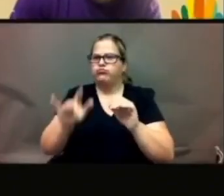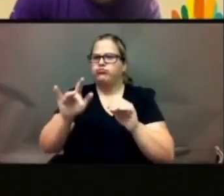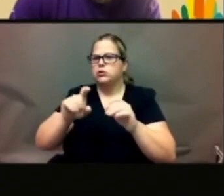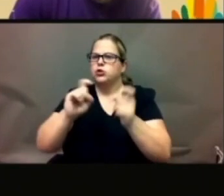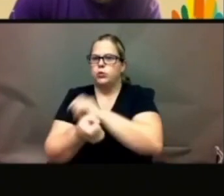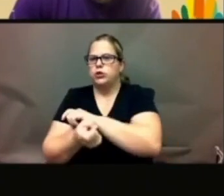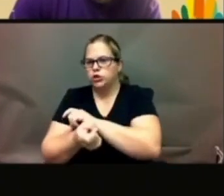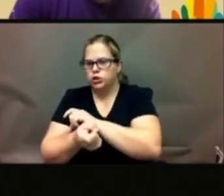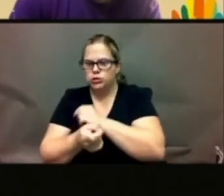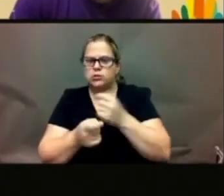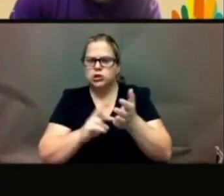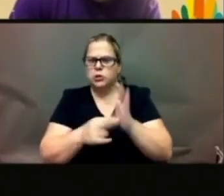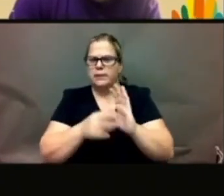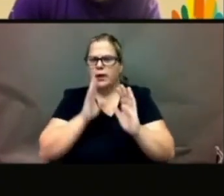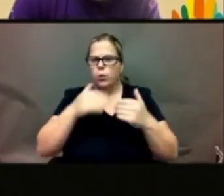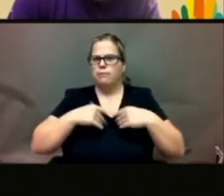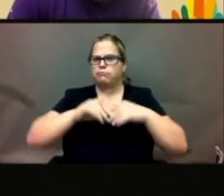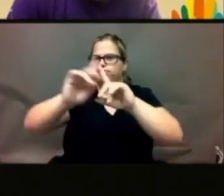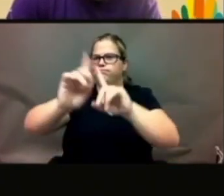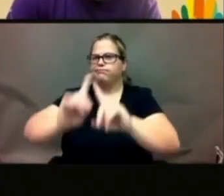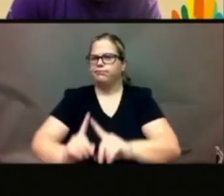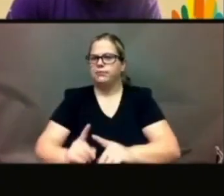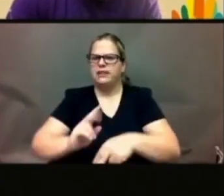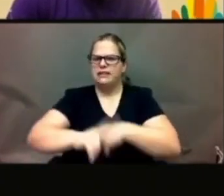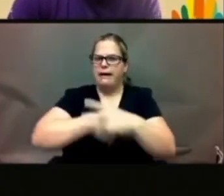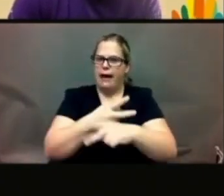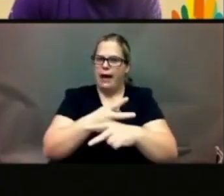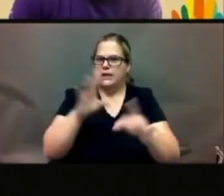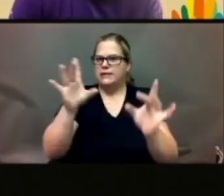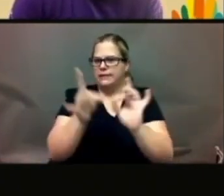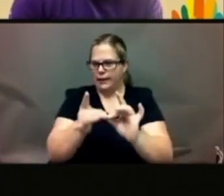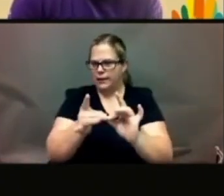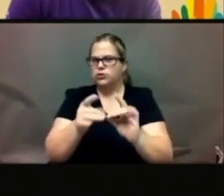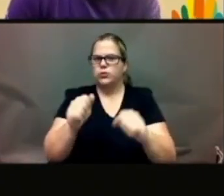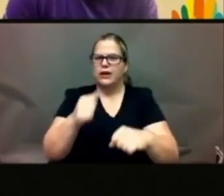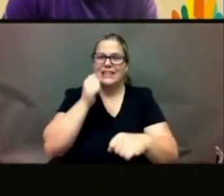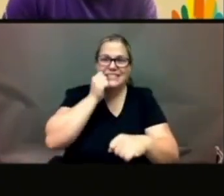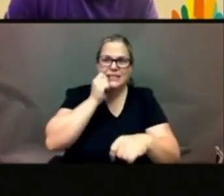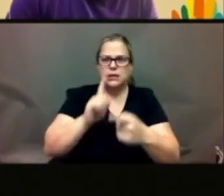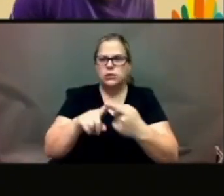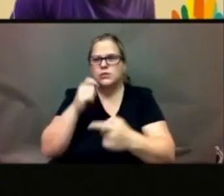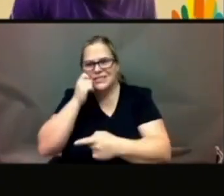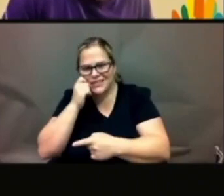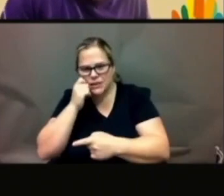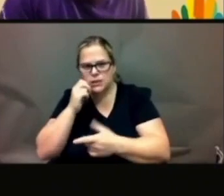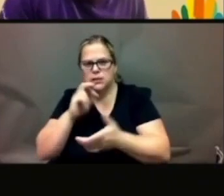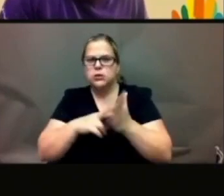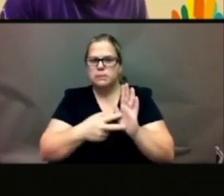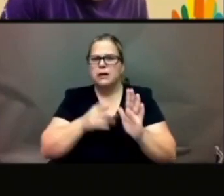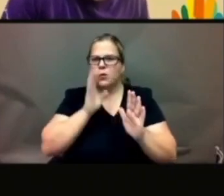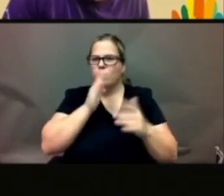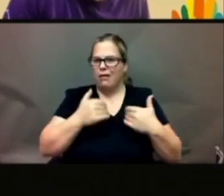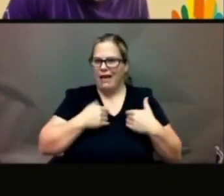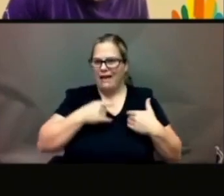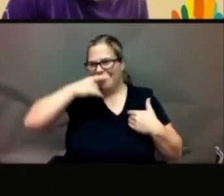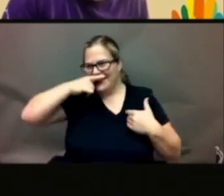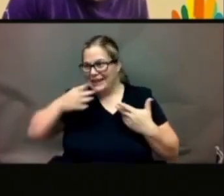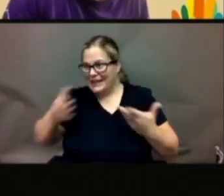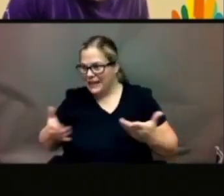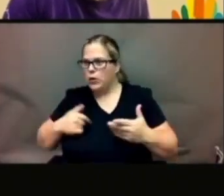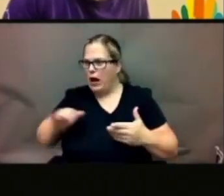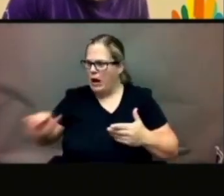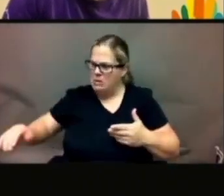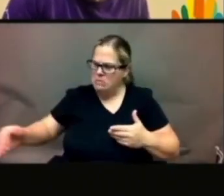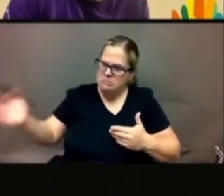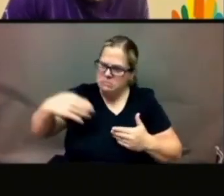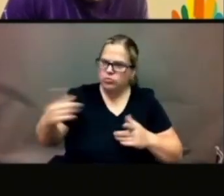ways you can make switches. So there's different types of connections. There's skin to skin. So usually I have a kid here. I could try to get them to come